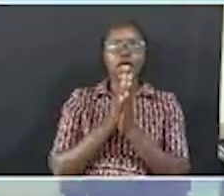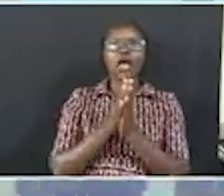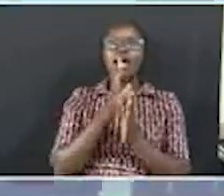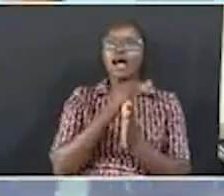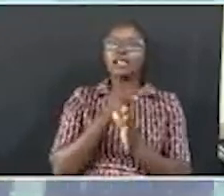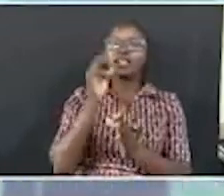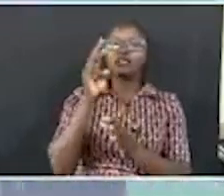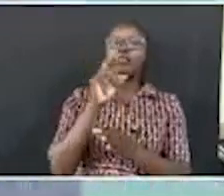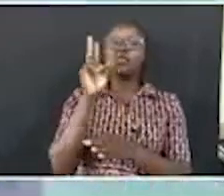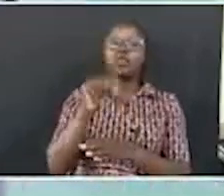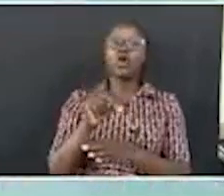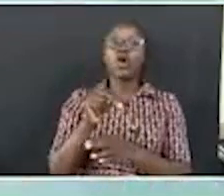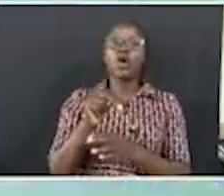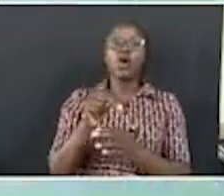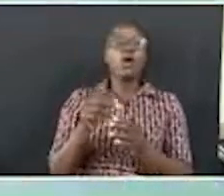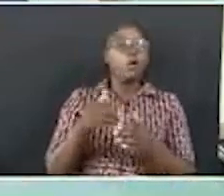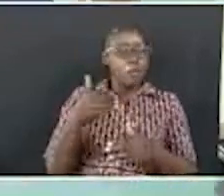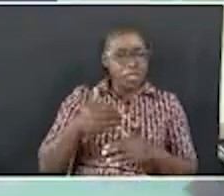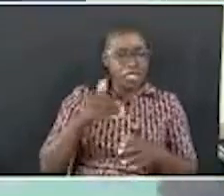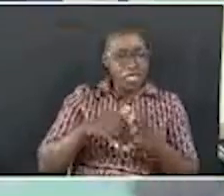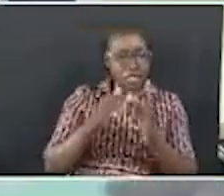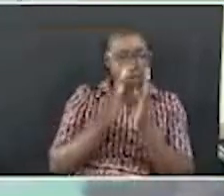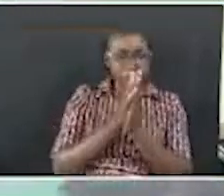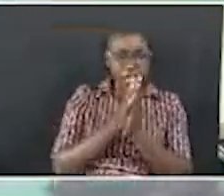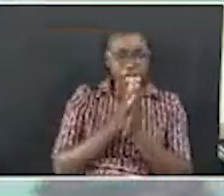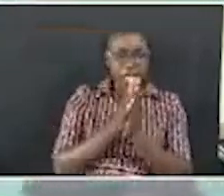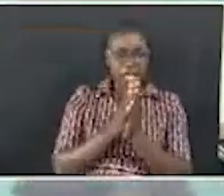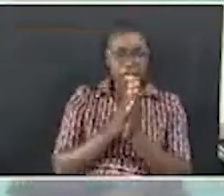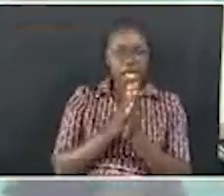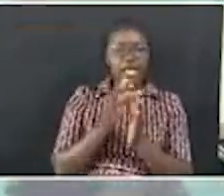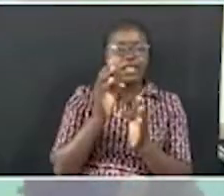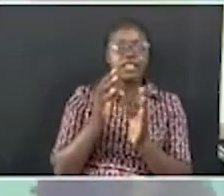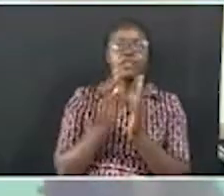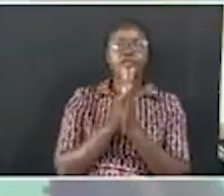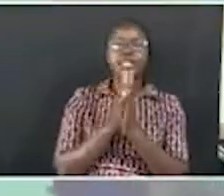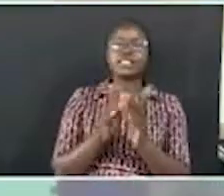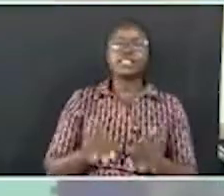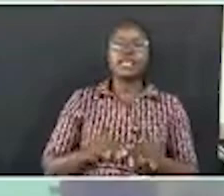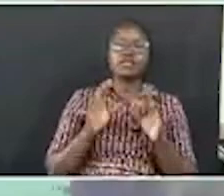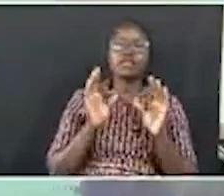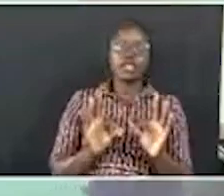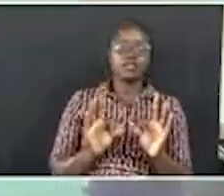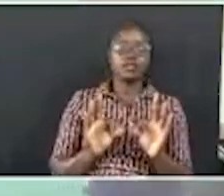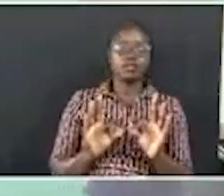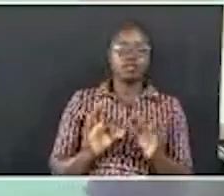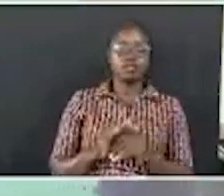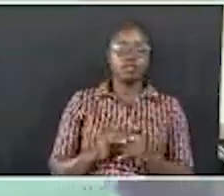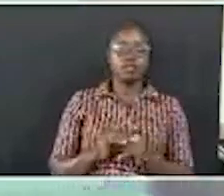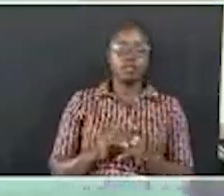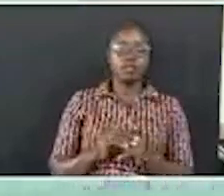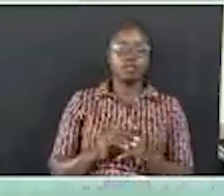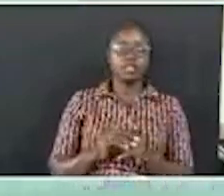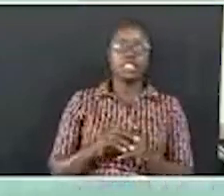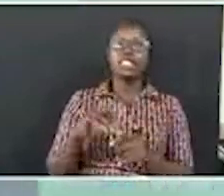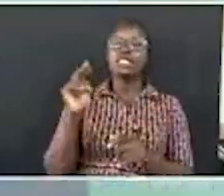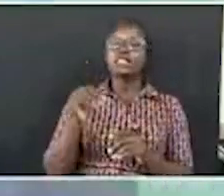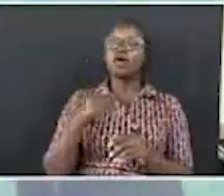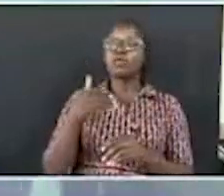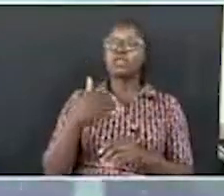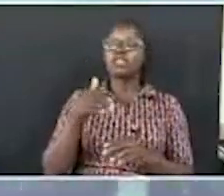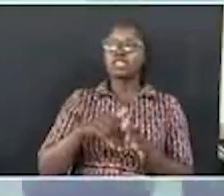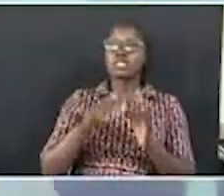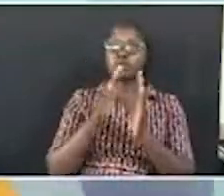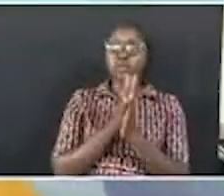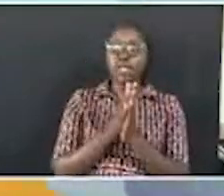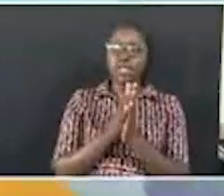will be no persistence in prayer unless prayer is your lifestyle. There will be no persistence